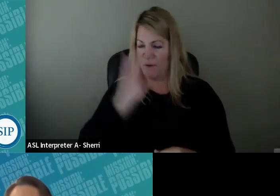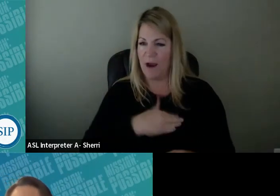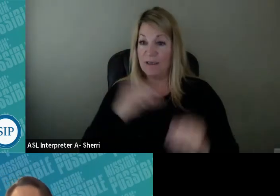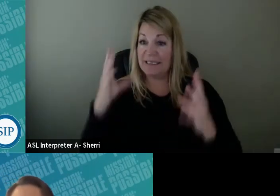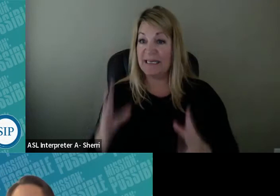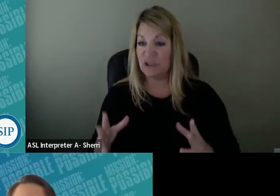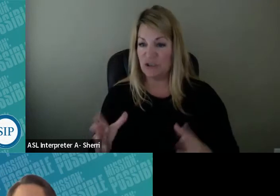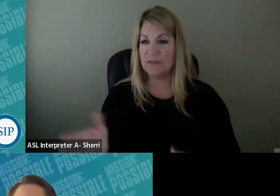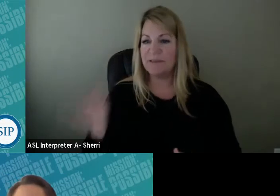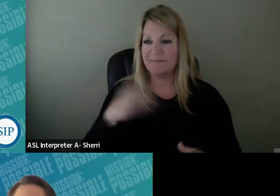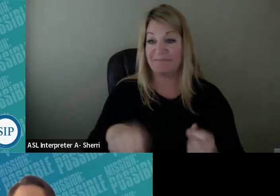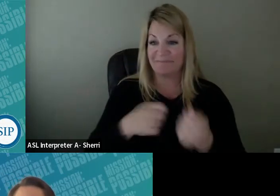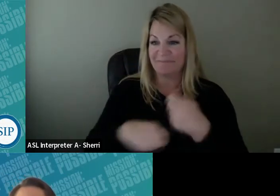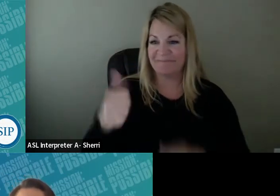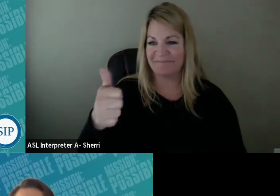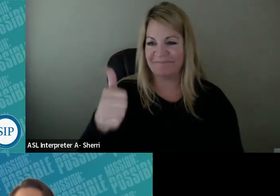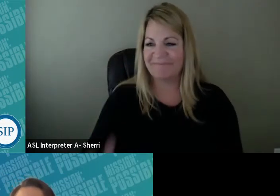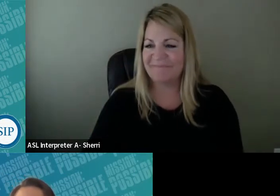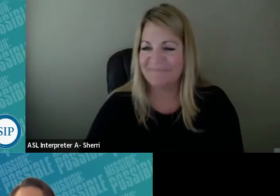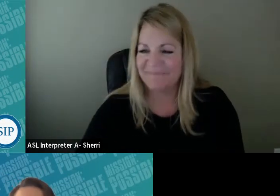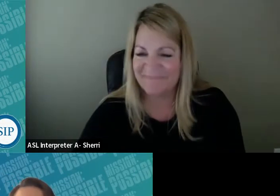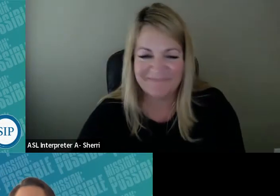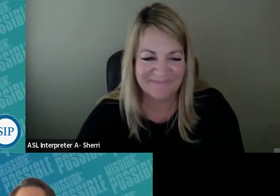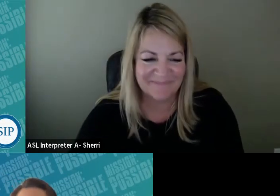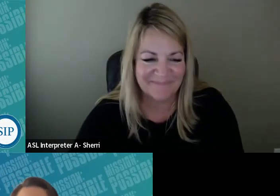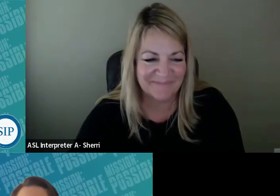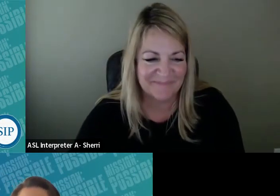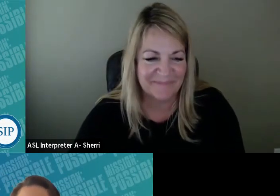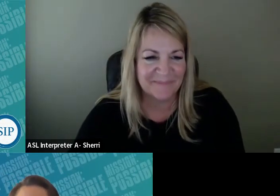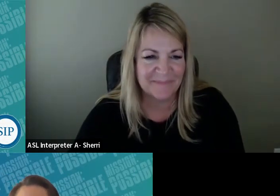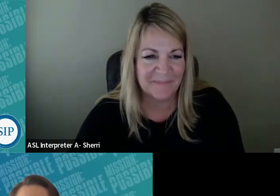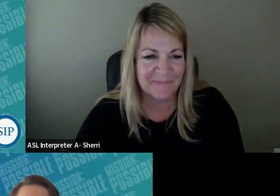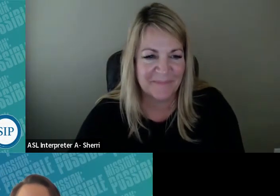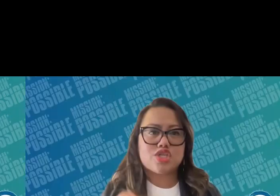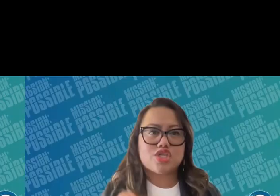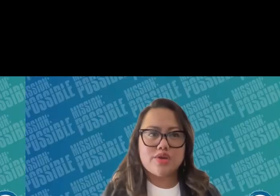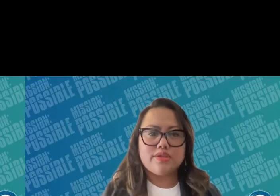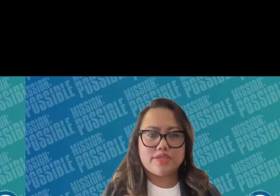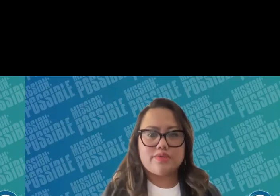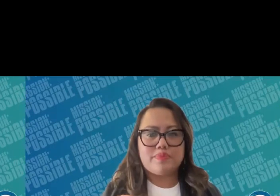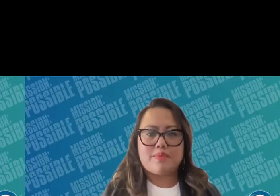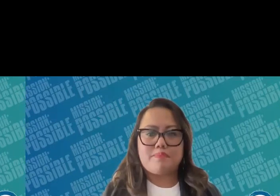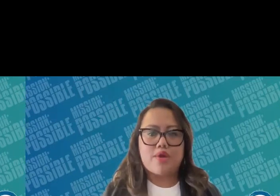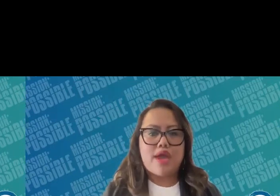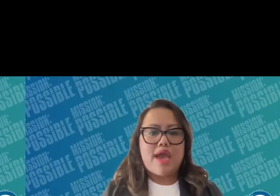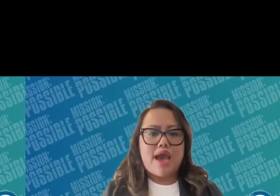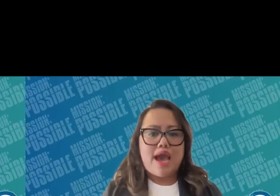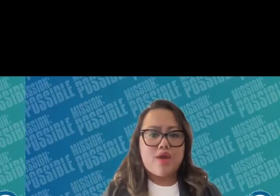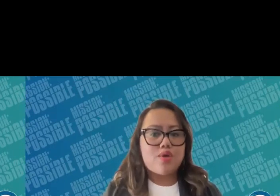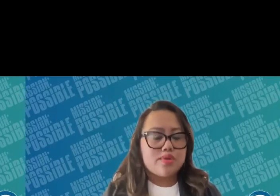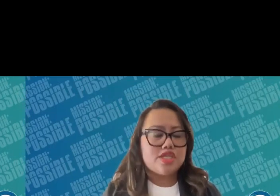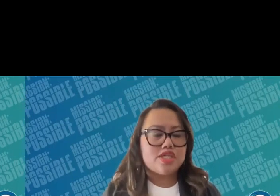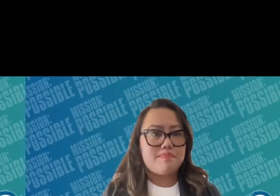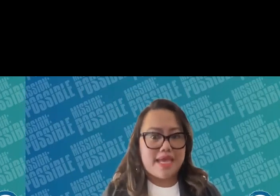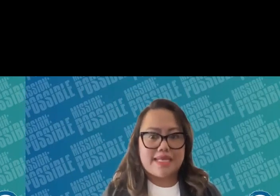Now, I would like for one of our principal, Diana Herbs, she's the principal at Mays Middle School, to share a little bit